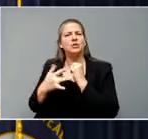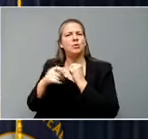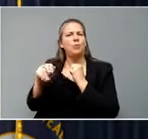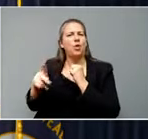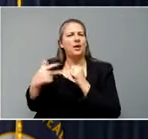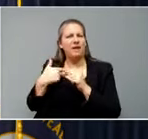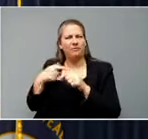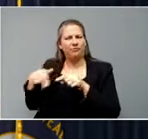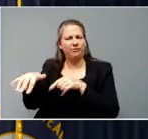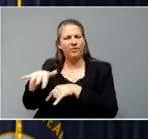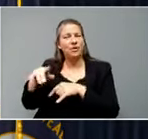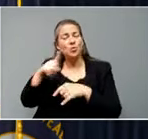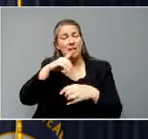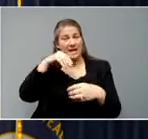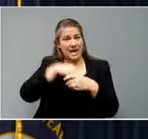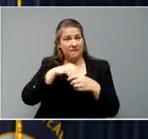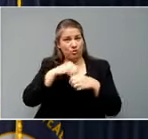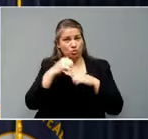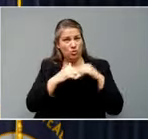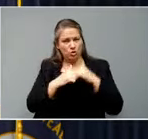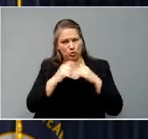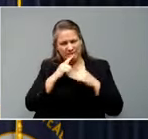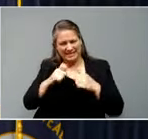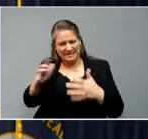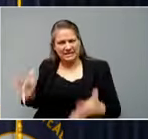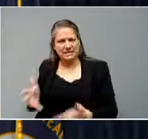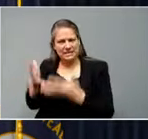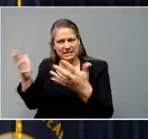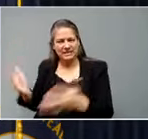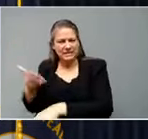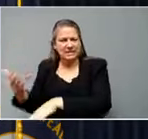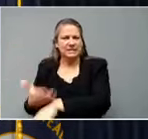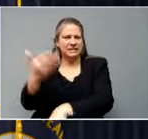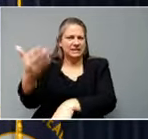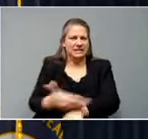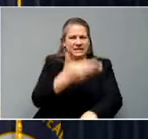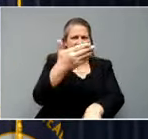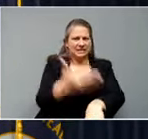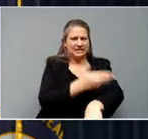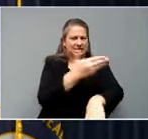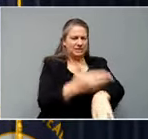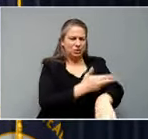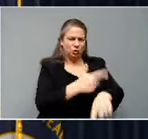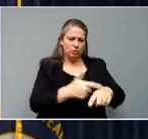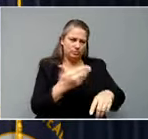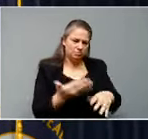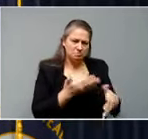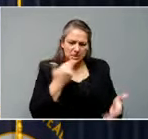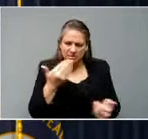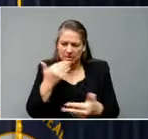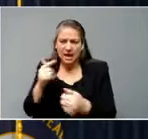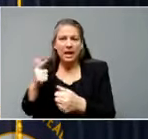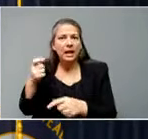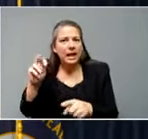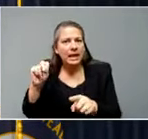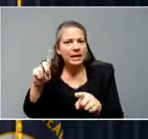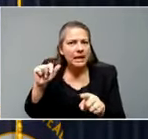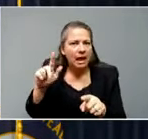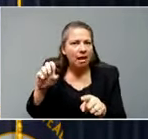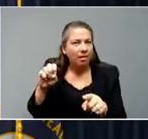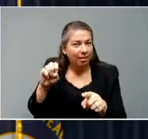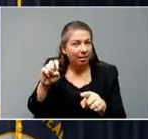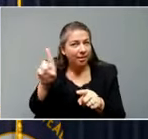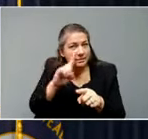the infrastructure up and ready to be build ready at places like Glendale, which we invested in